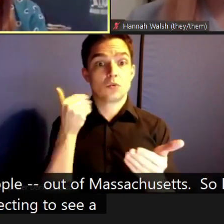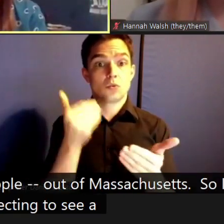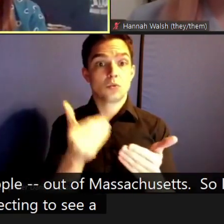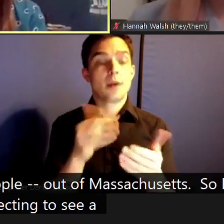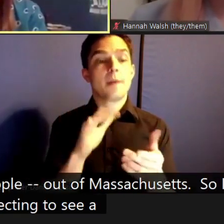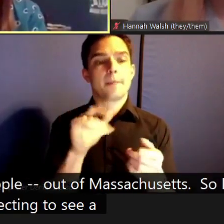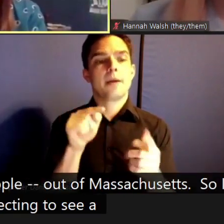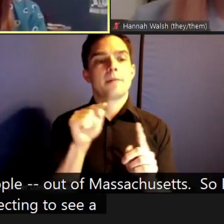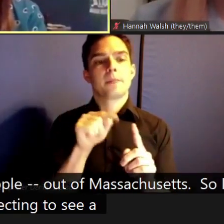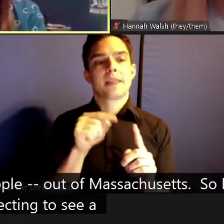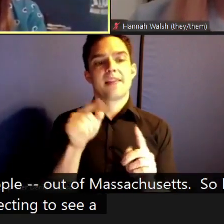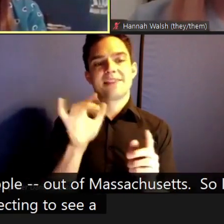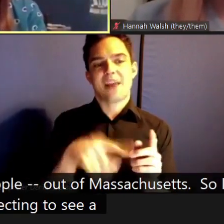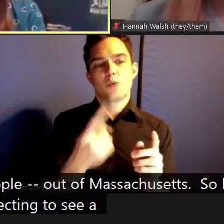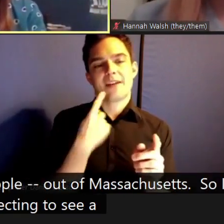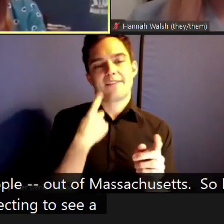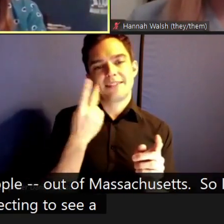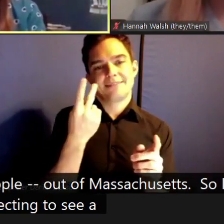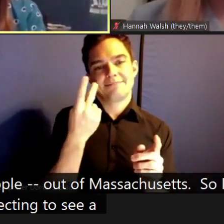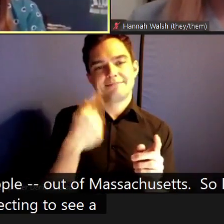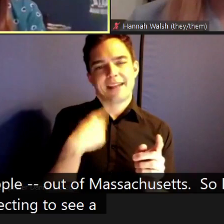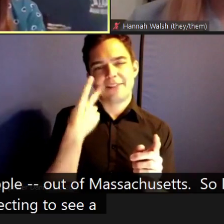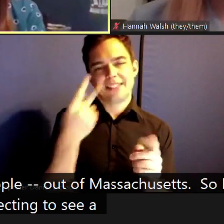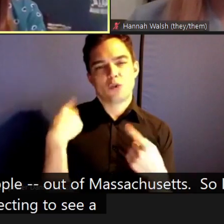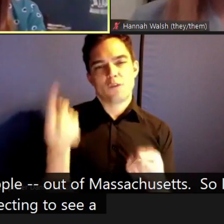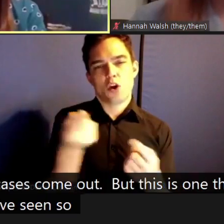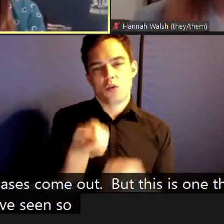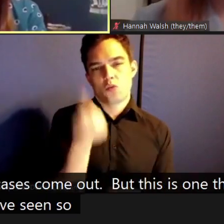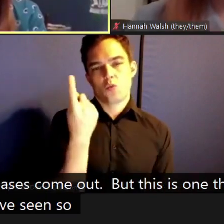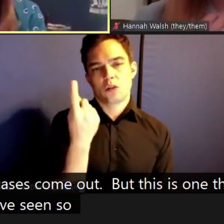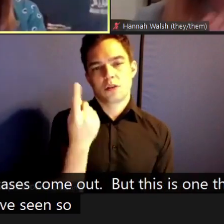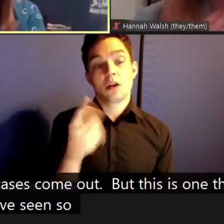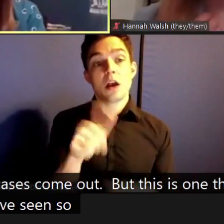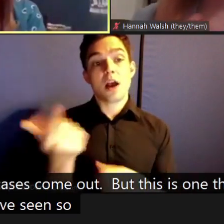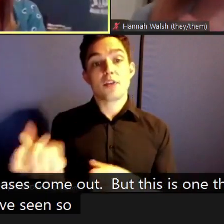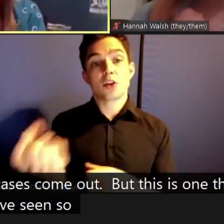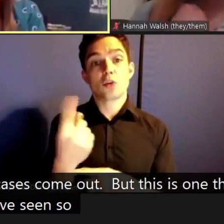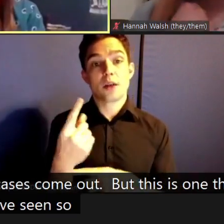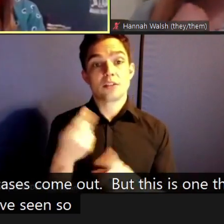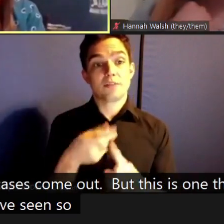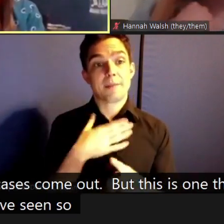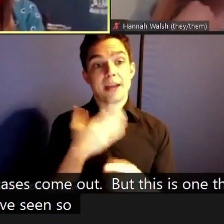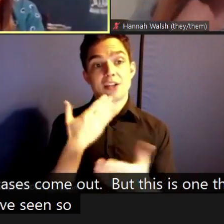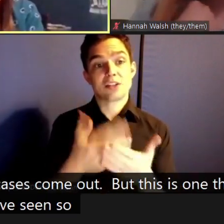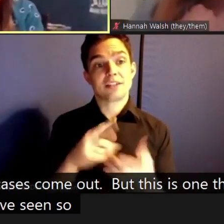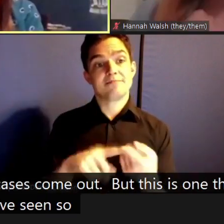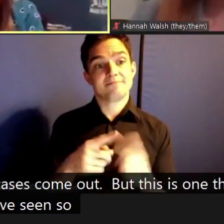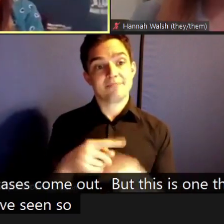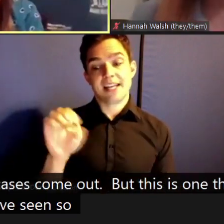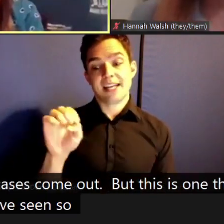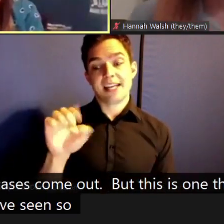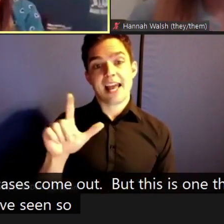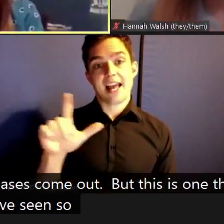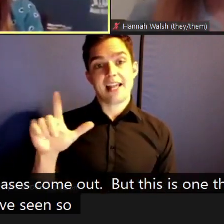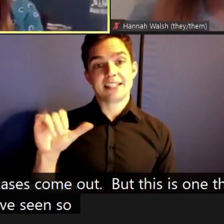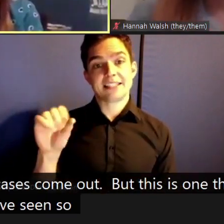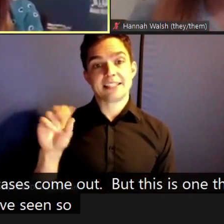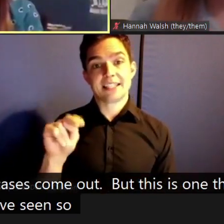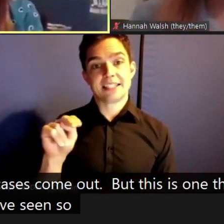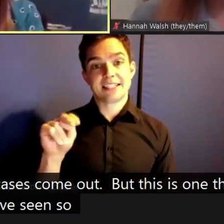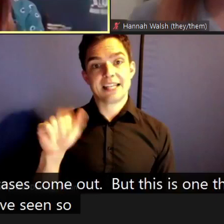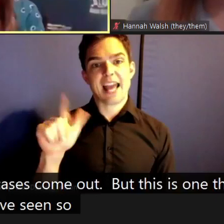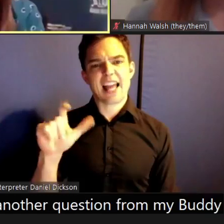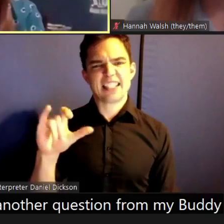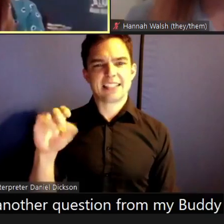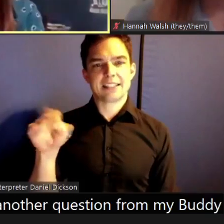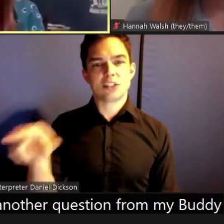that I've seen so far. We have another question from my good buddy, Allison. Allison asks